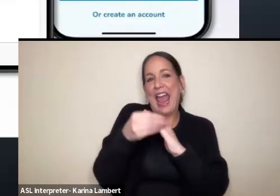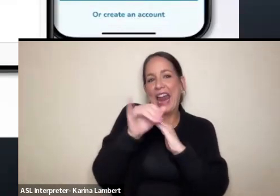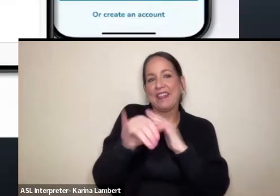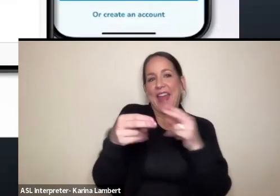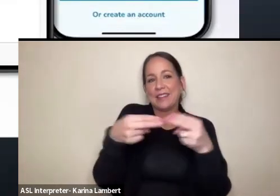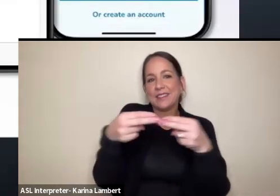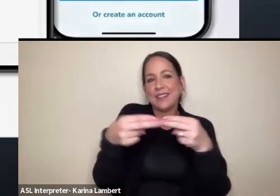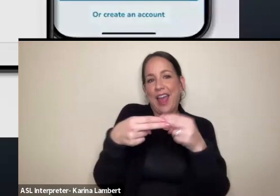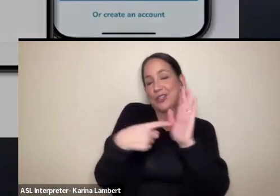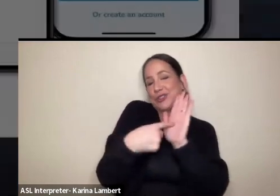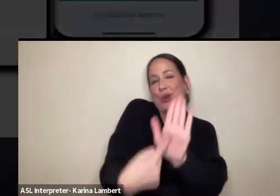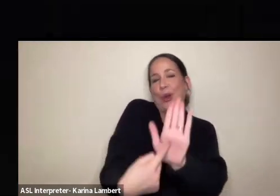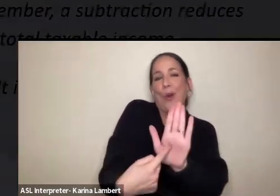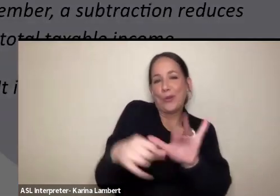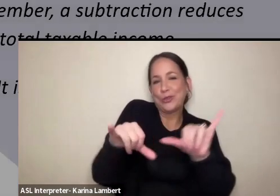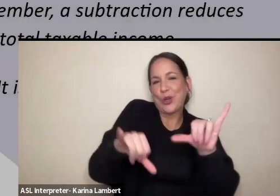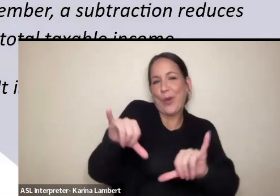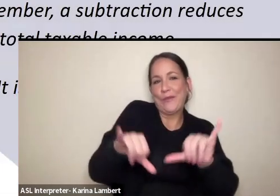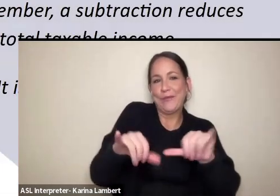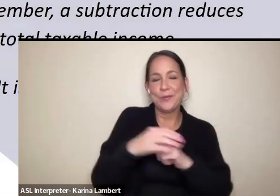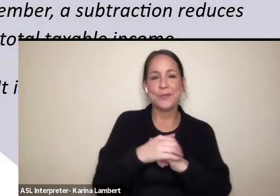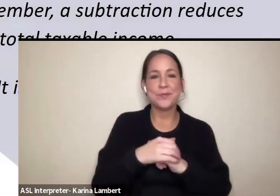looks like. Okay, next slide, please.